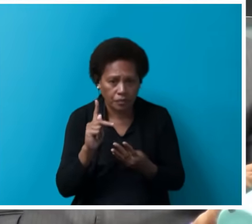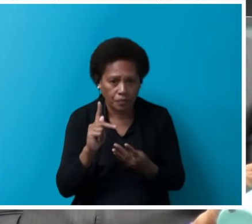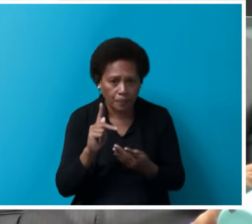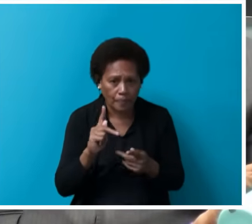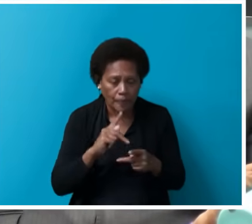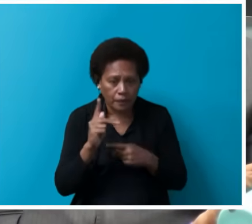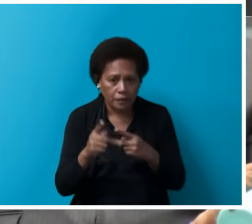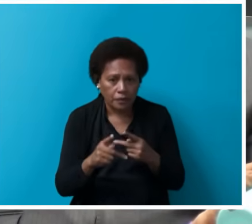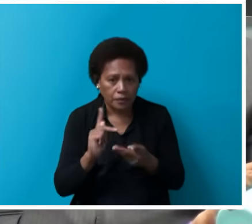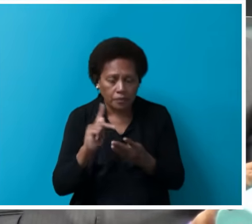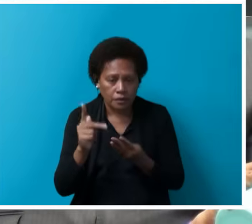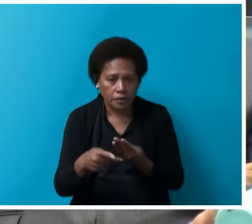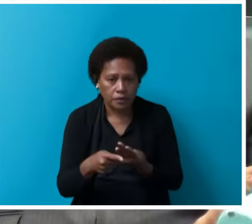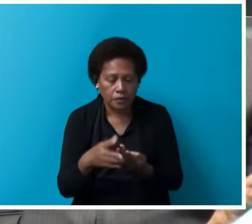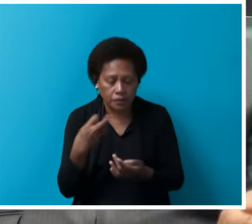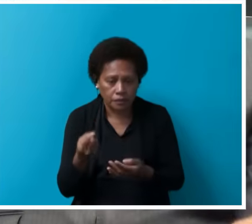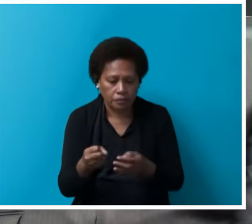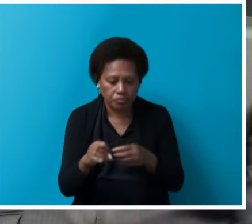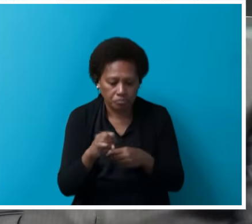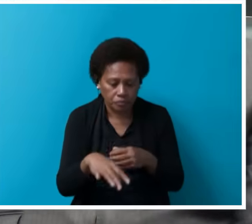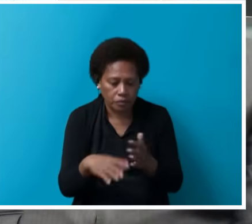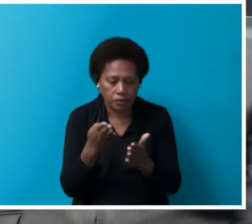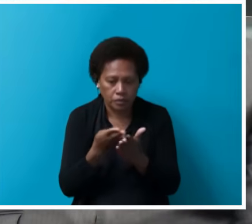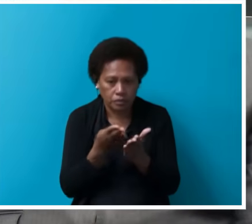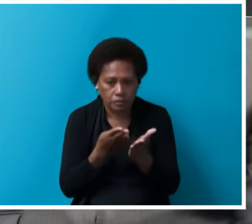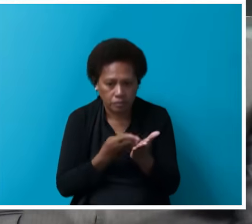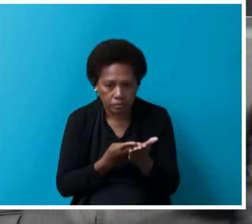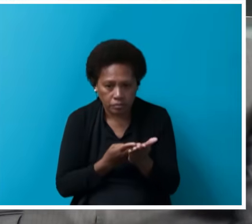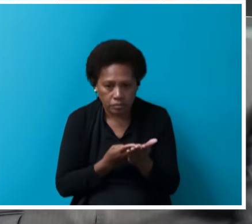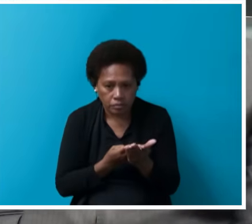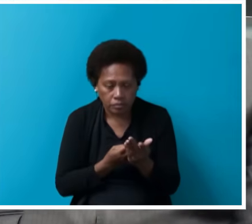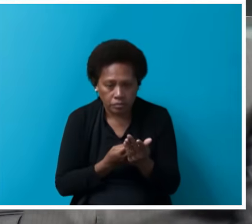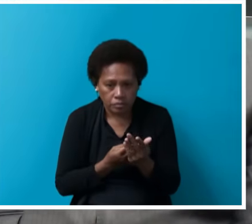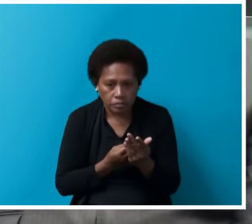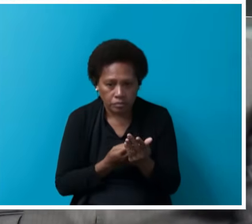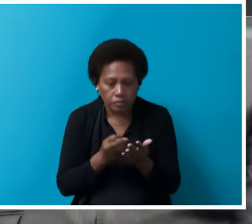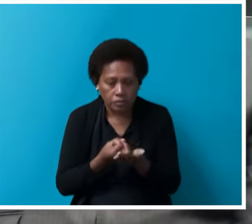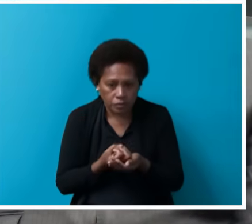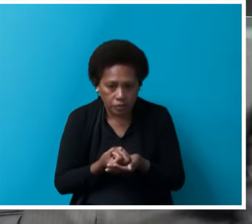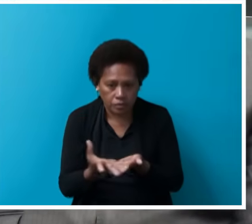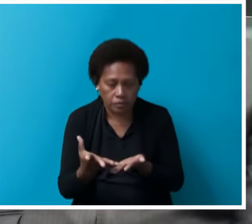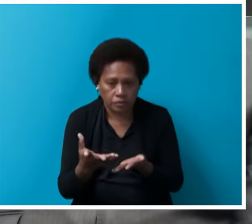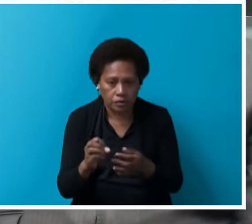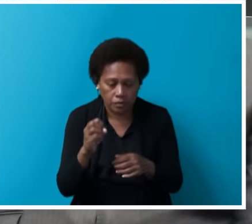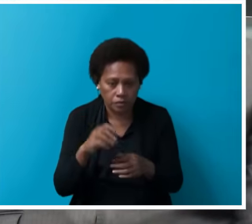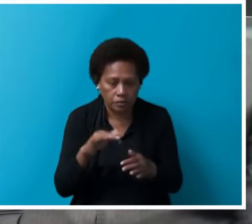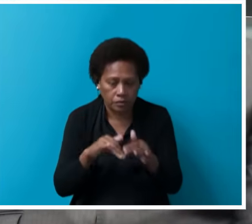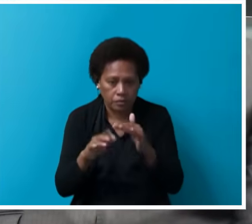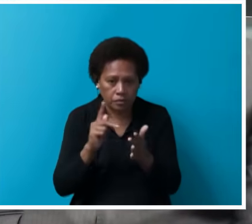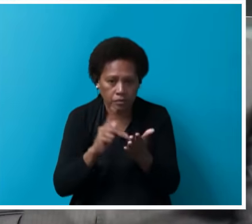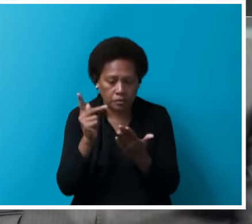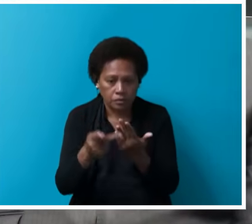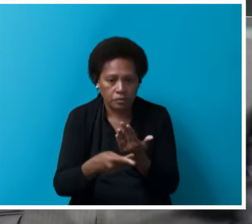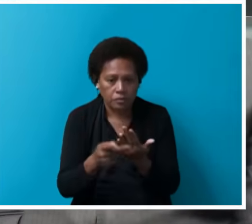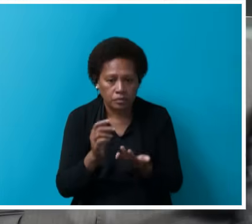higher deficit, bigger spending, is good policy, which turns out to be